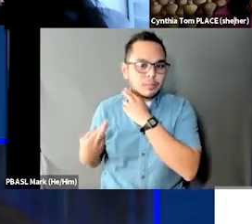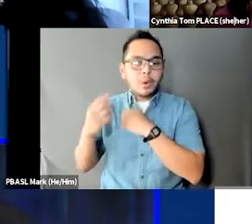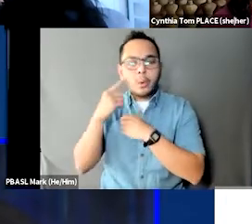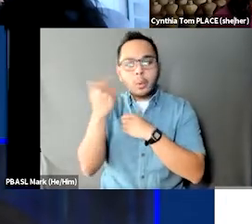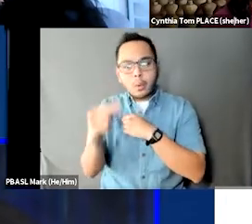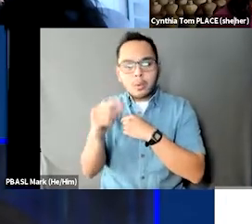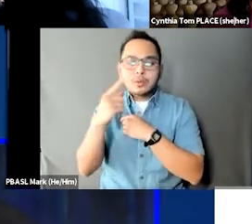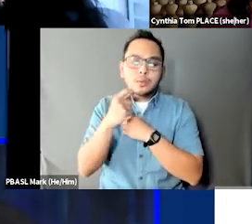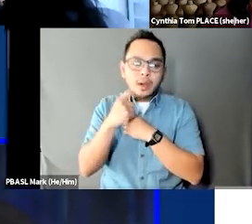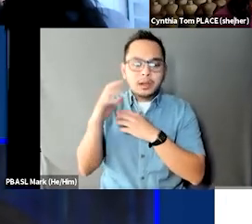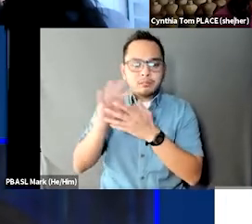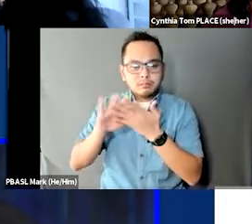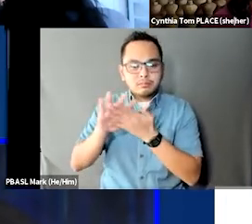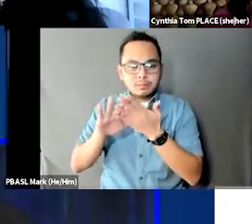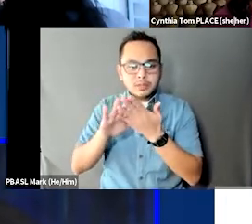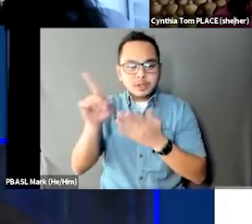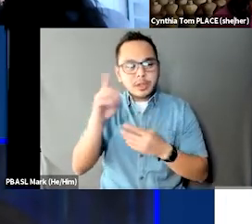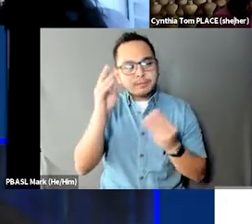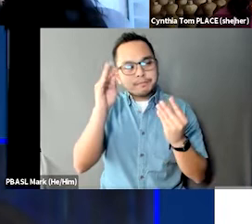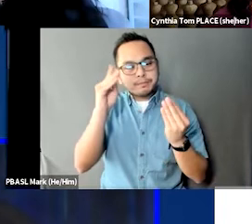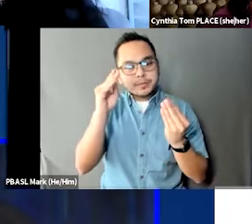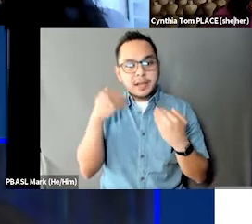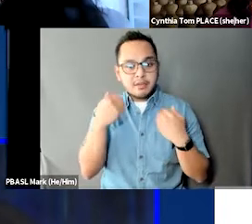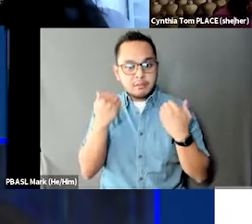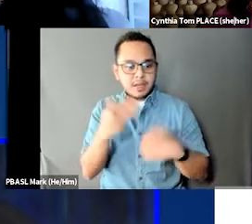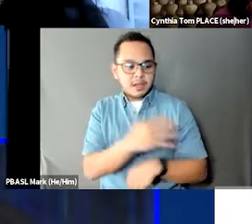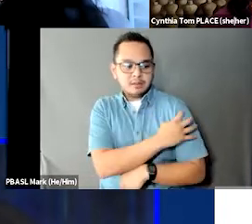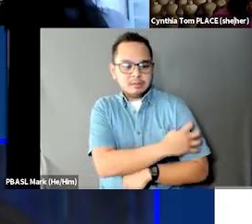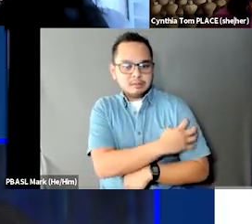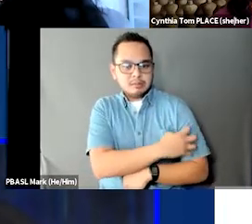to be deep in thought and is wearing a multi-strand